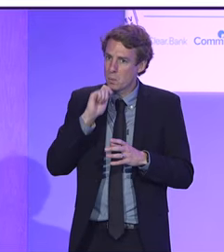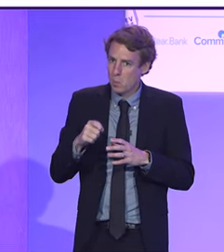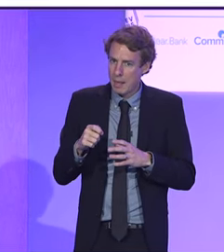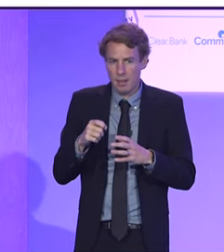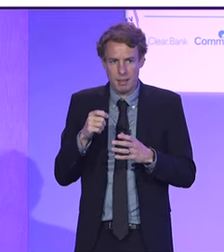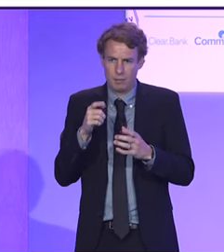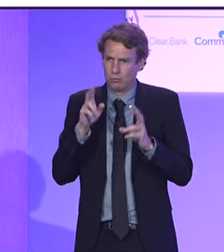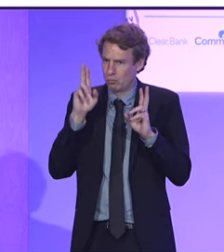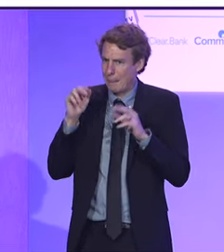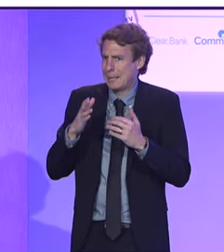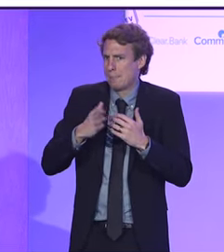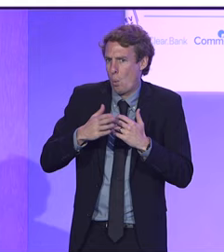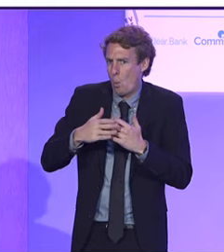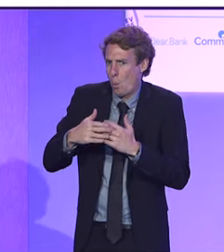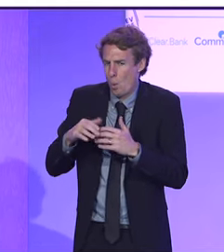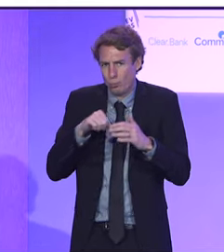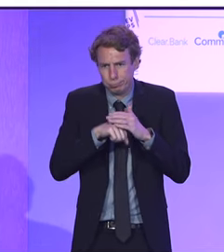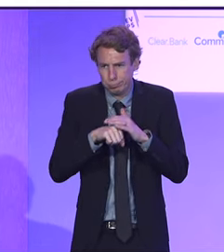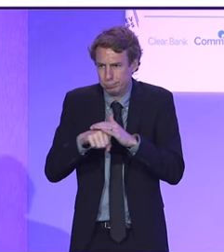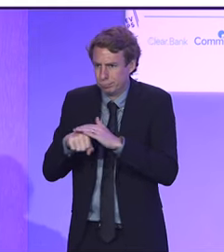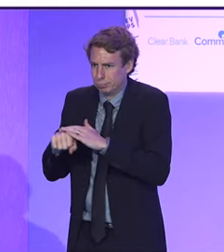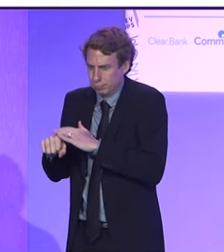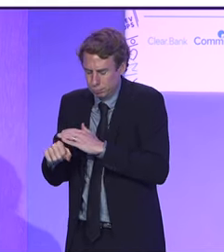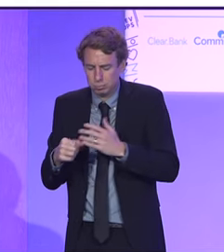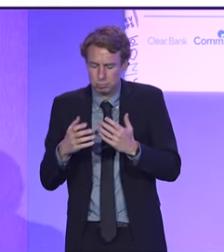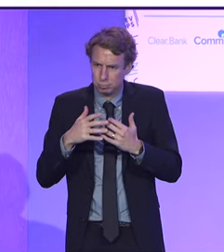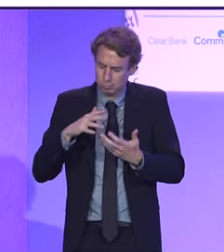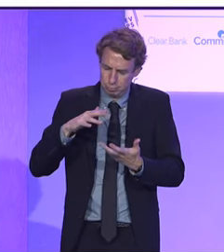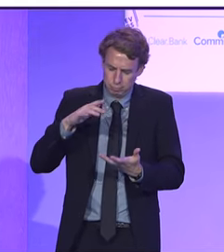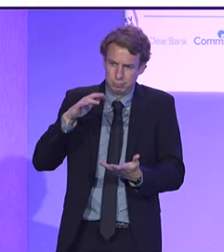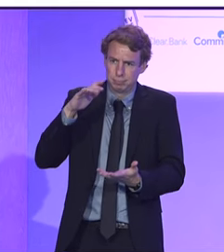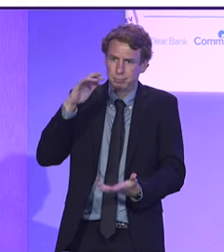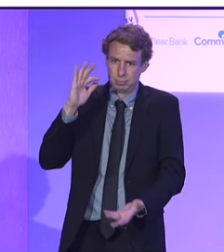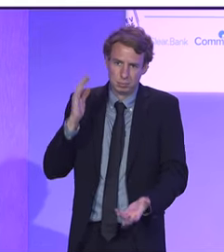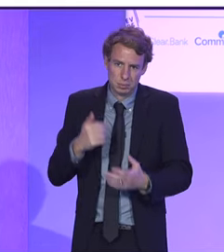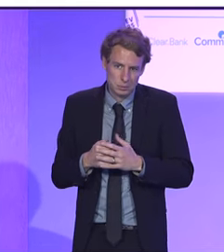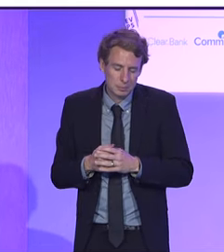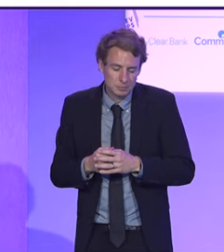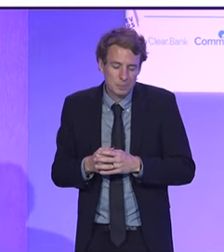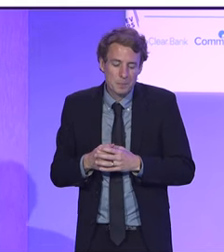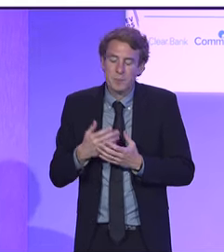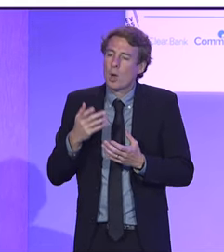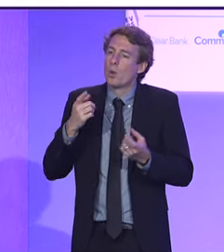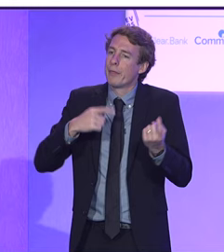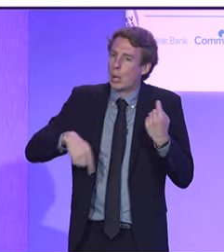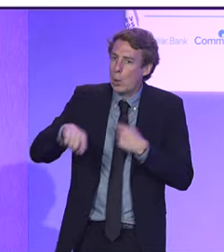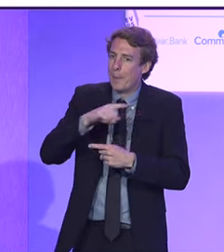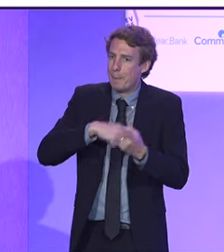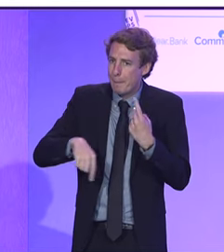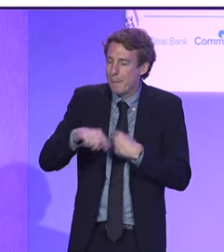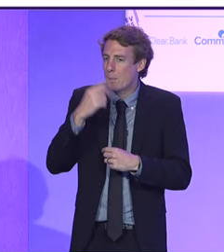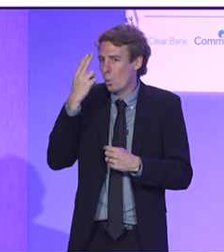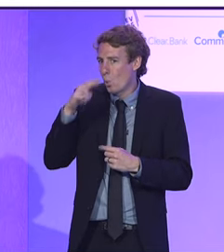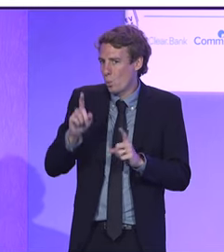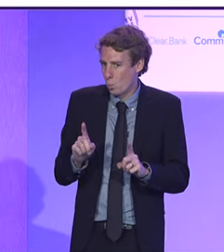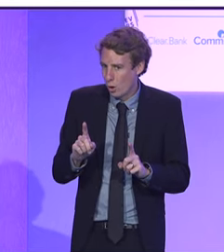more rabbits who will mature, and then they will create more rabbits, and so on and so forth. And this kind of loop is called a reinforcing feedback